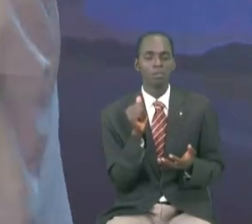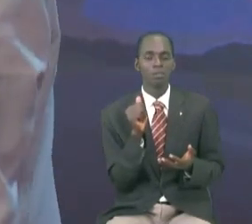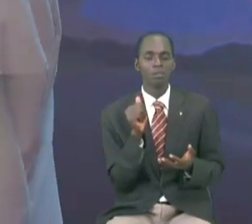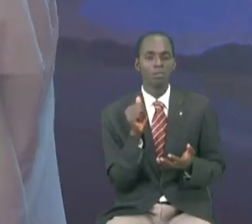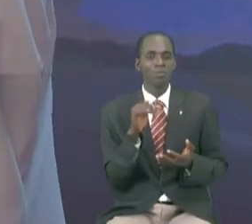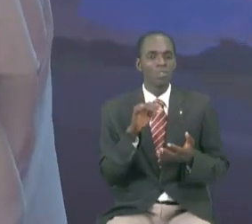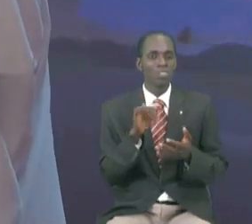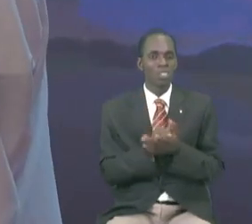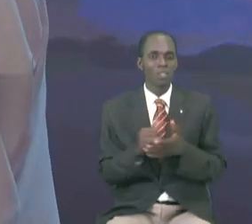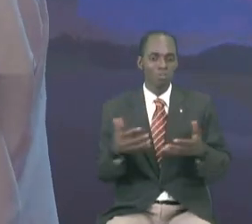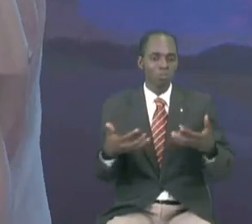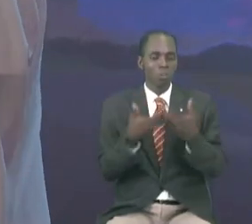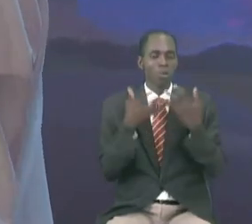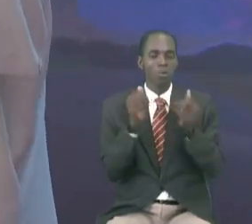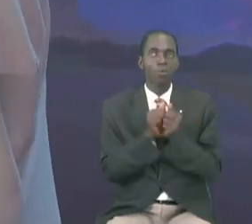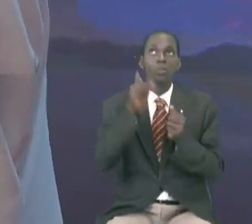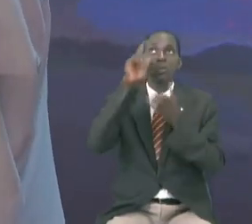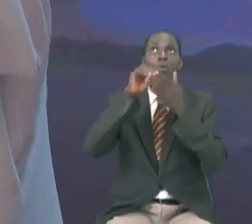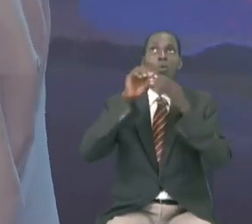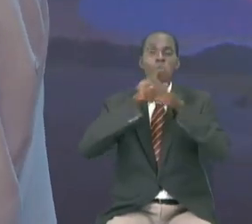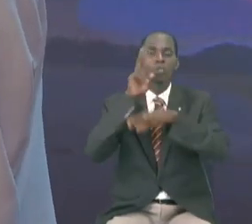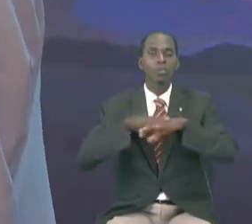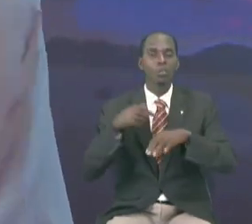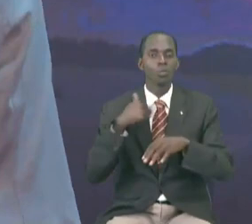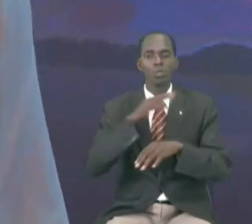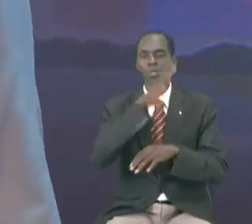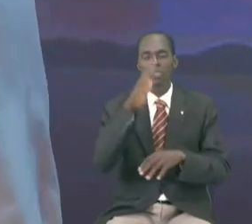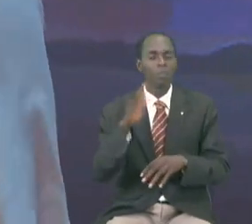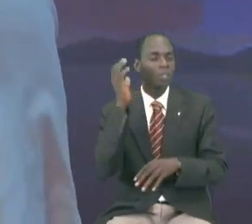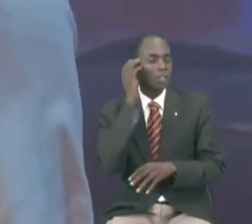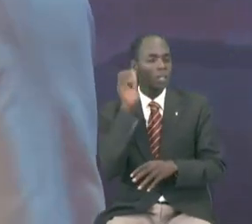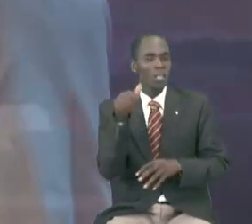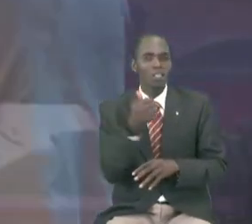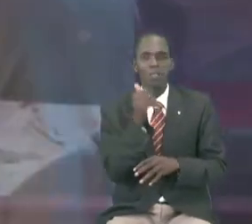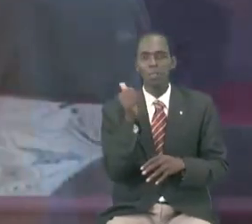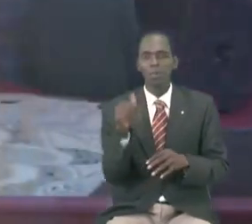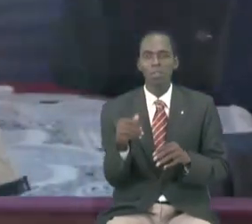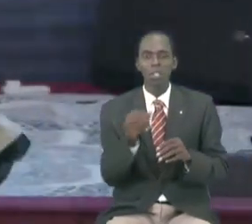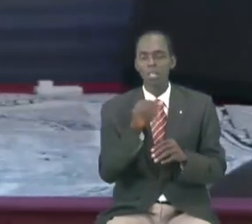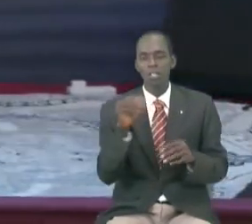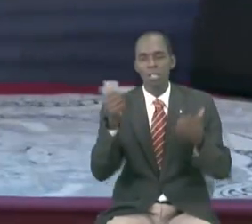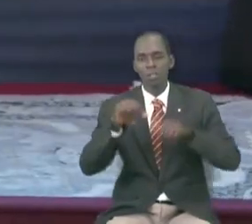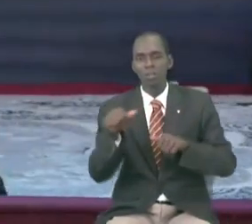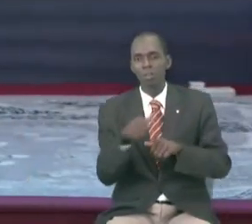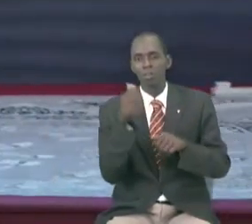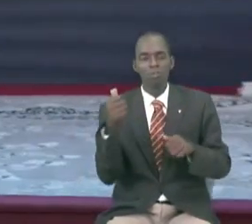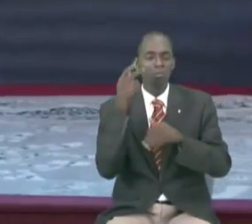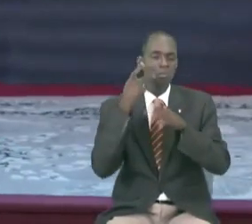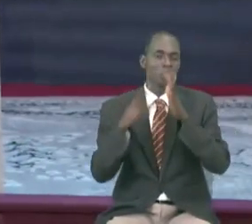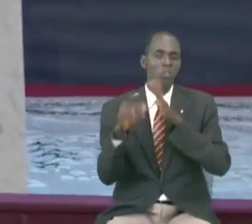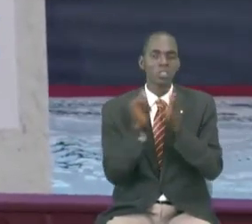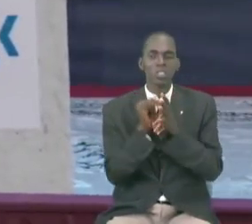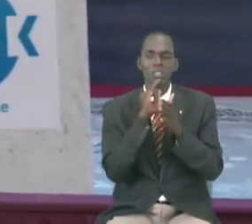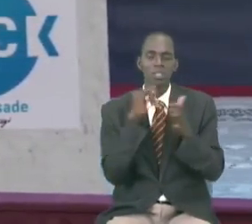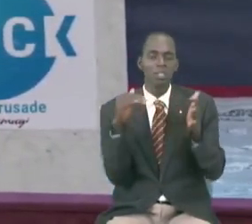protesting against the action of God. Many years ago, in our